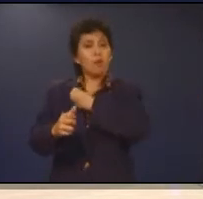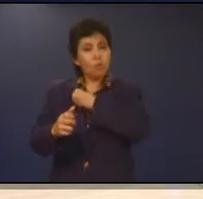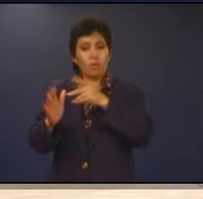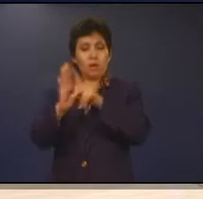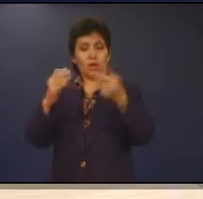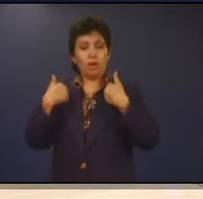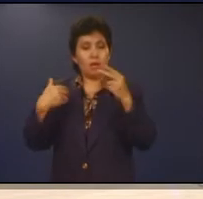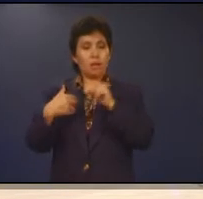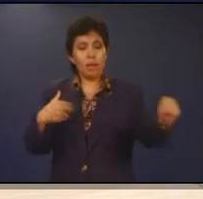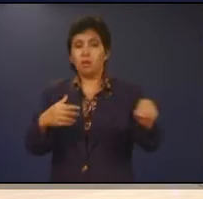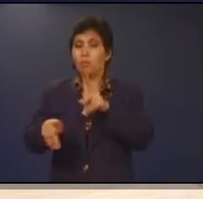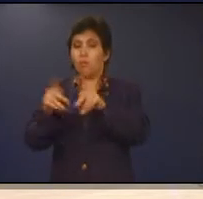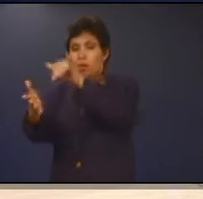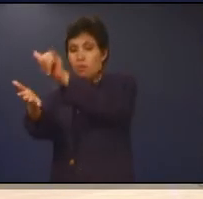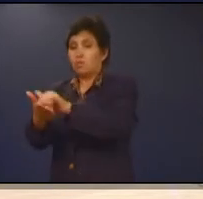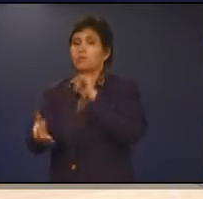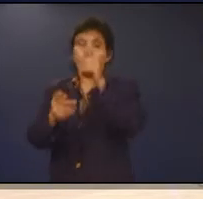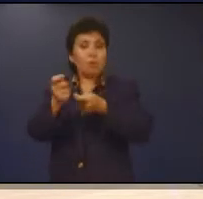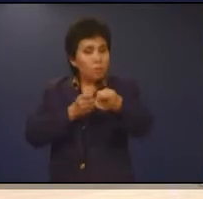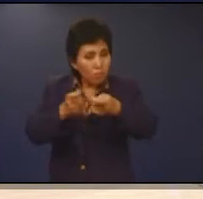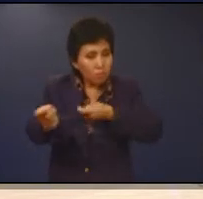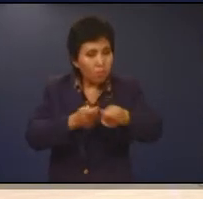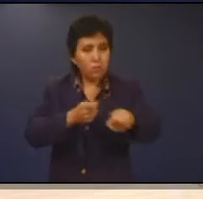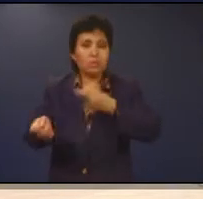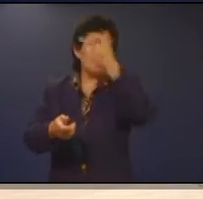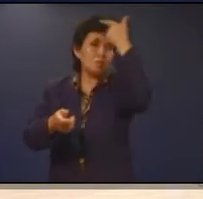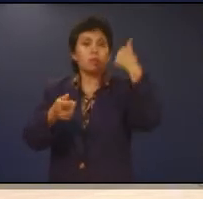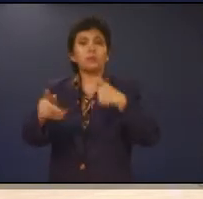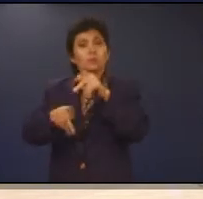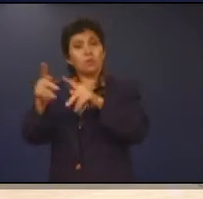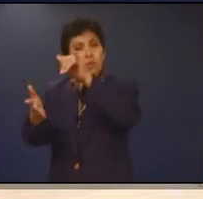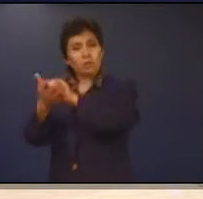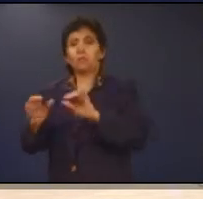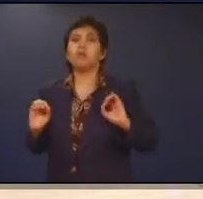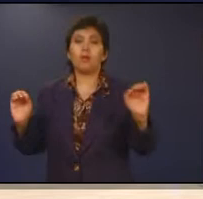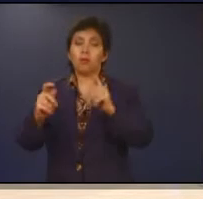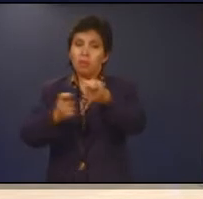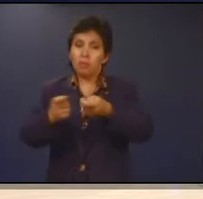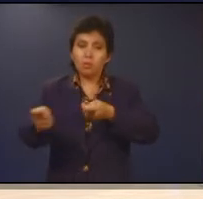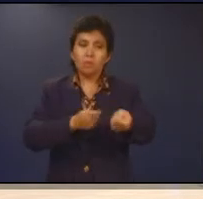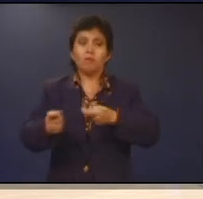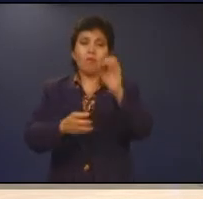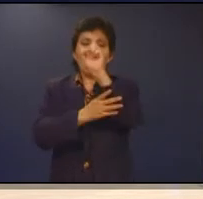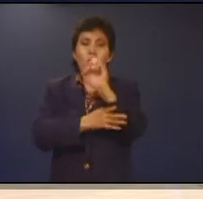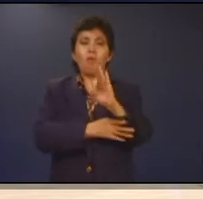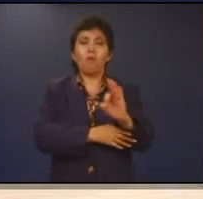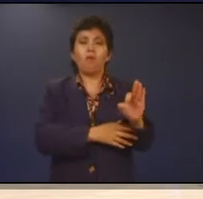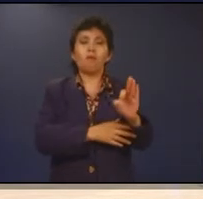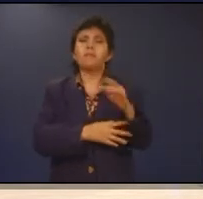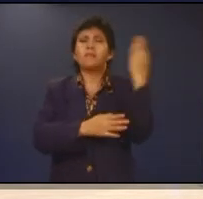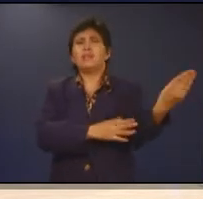outside situation which the person do not have control of. And because the person do not have any control